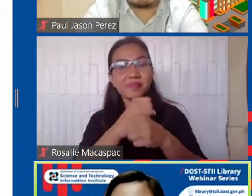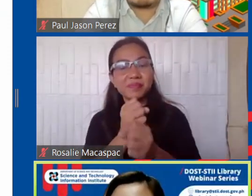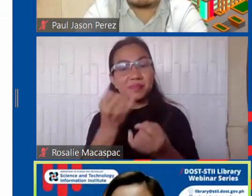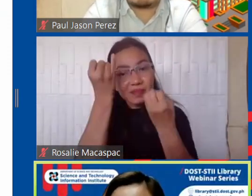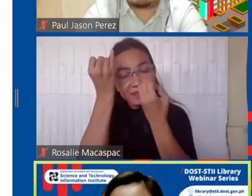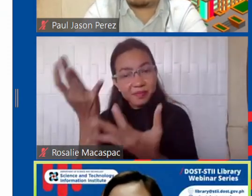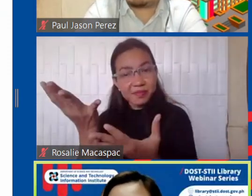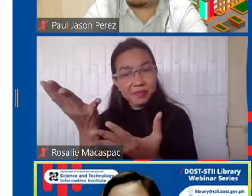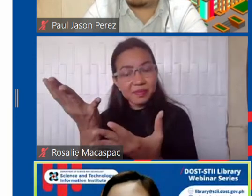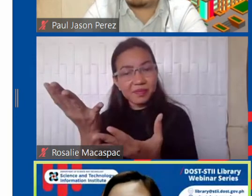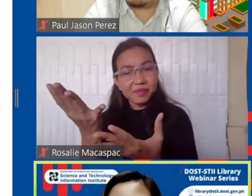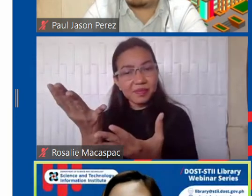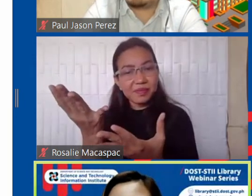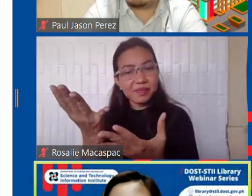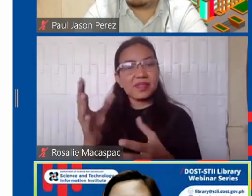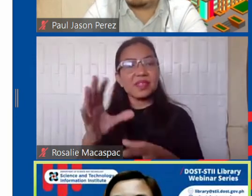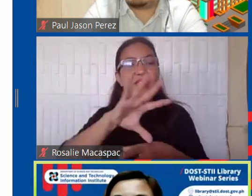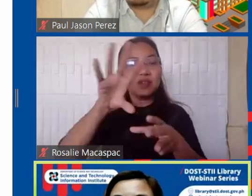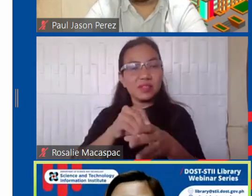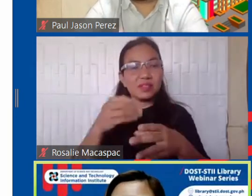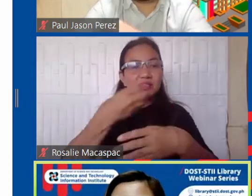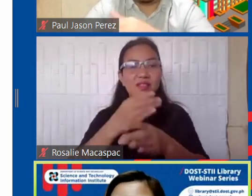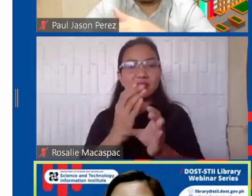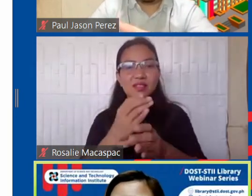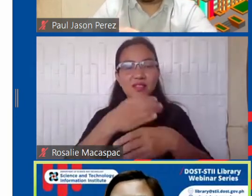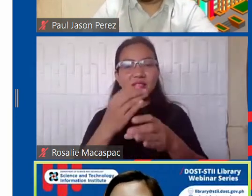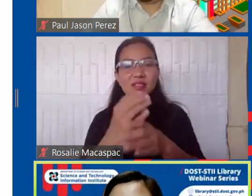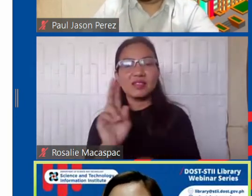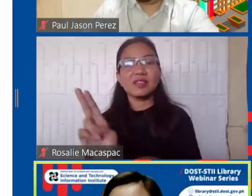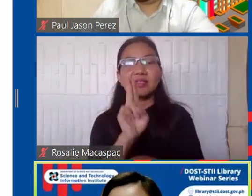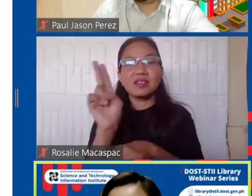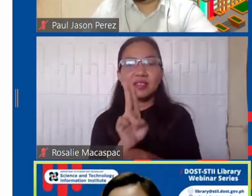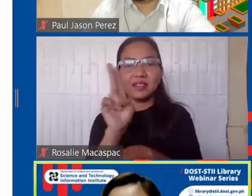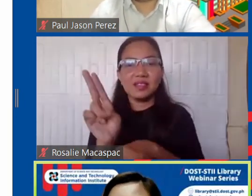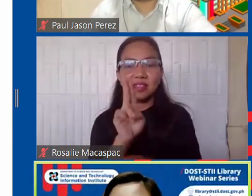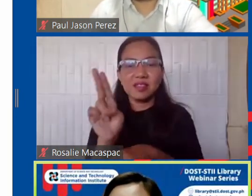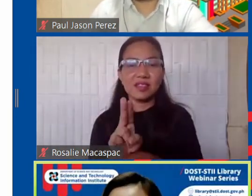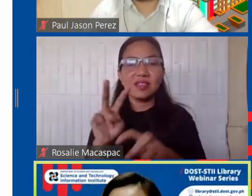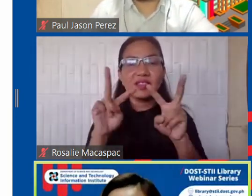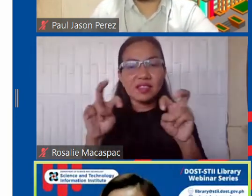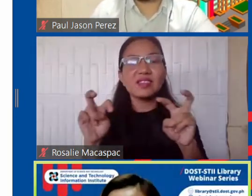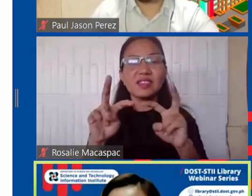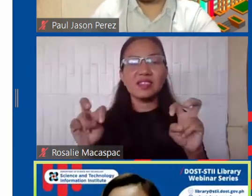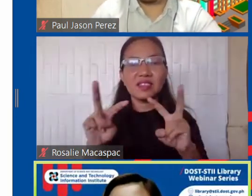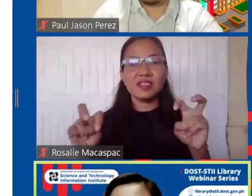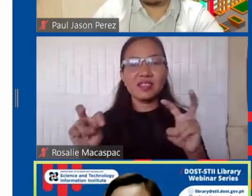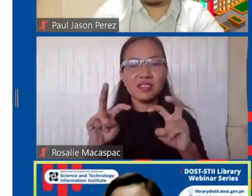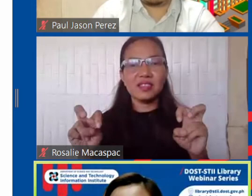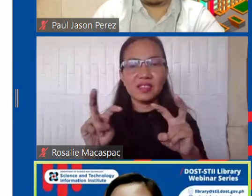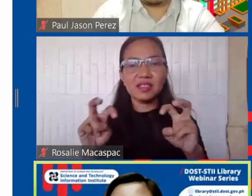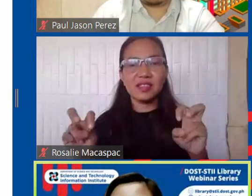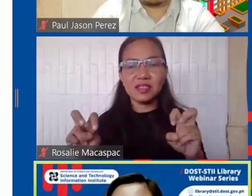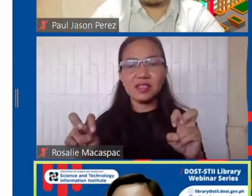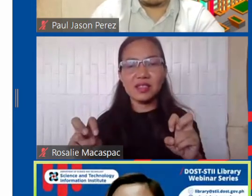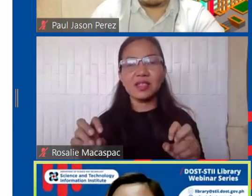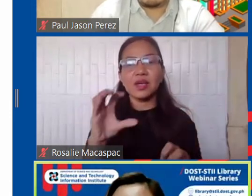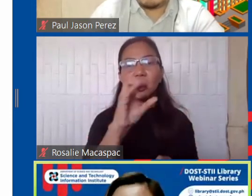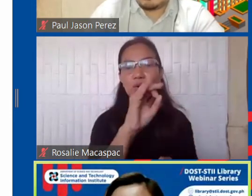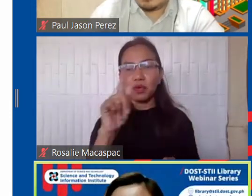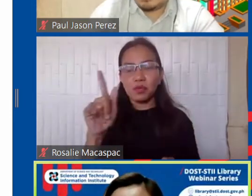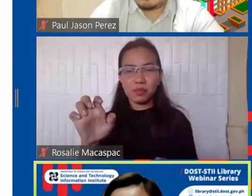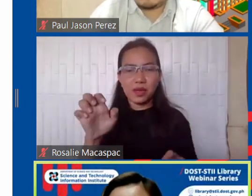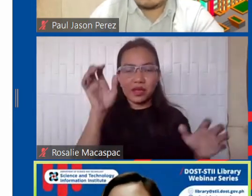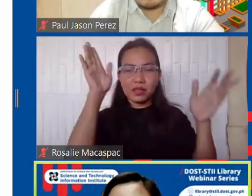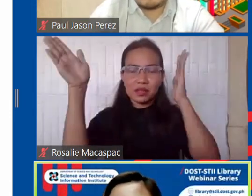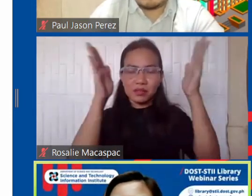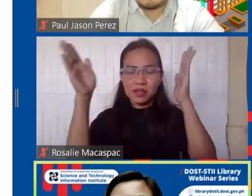and contents created are used and preserved. With the shift of offline services to